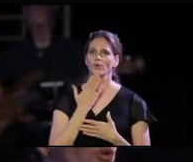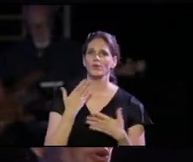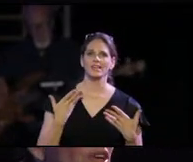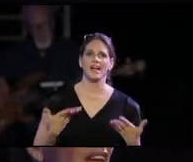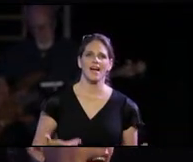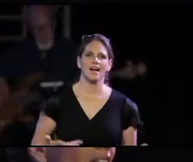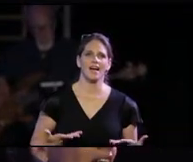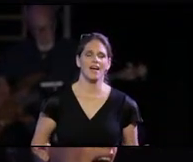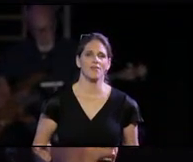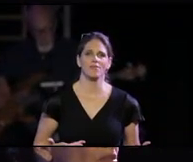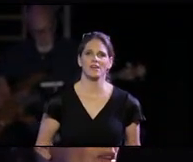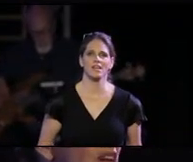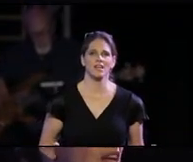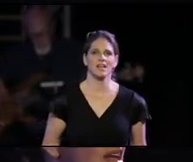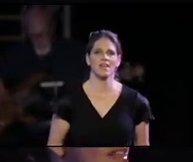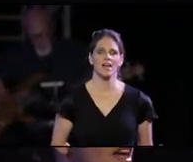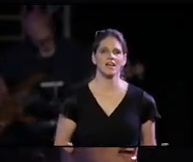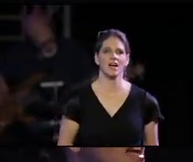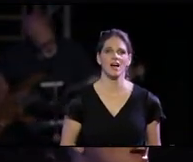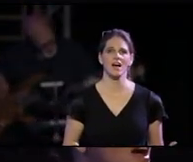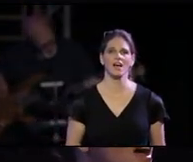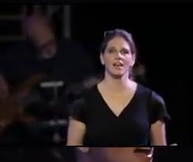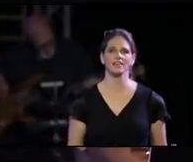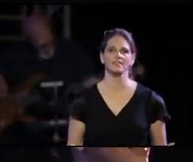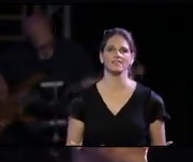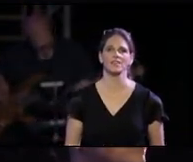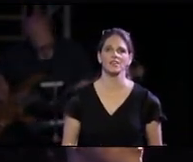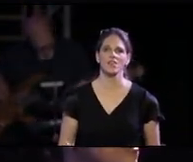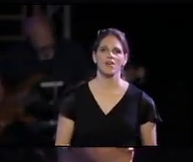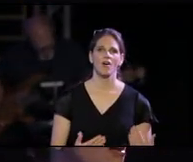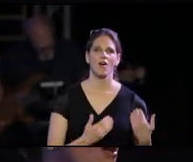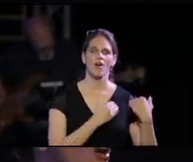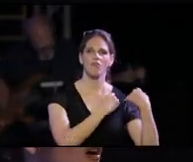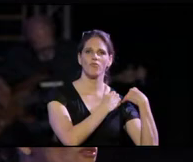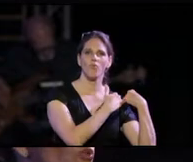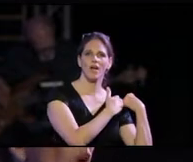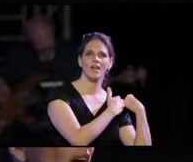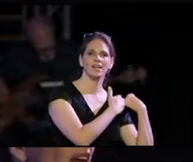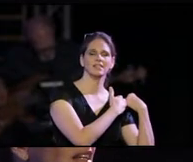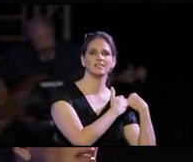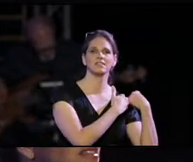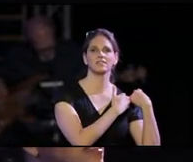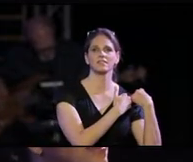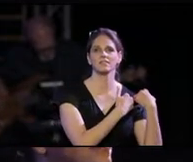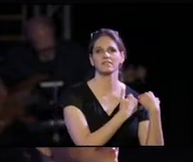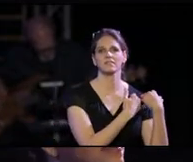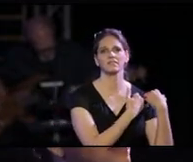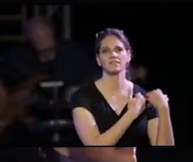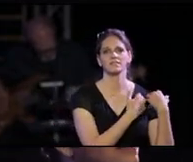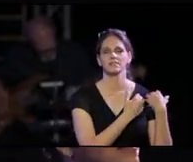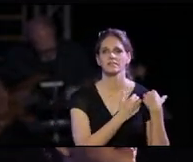and who could carry that kind of